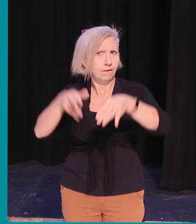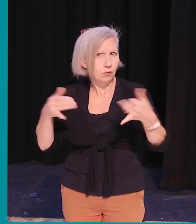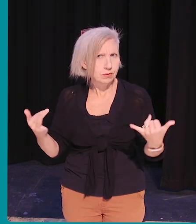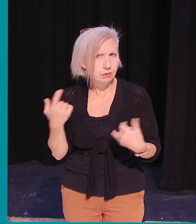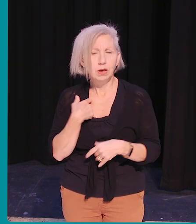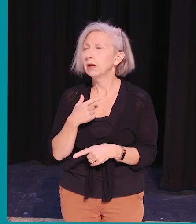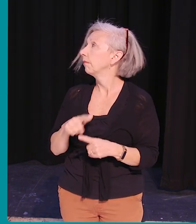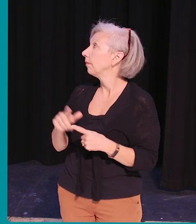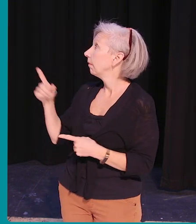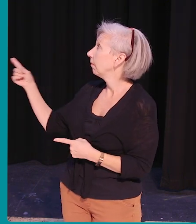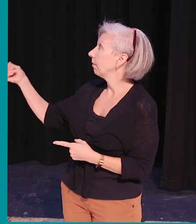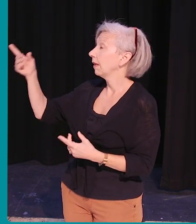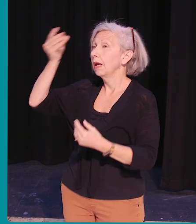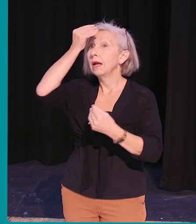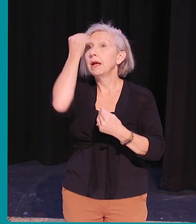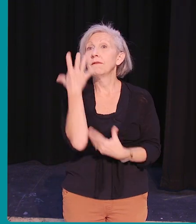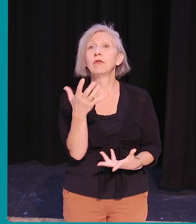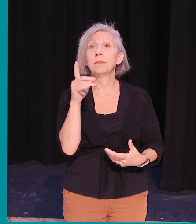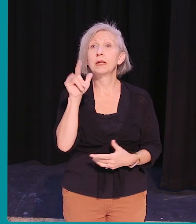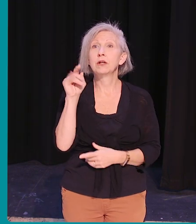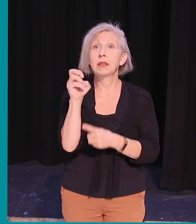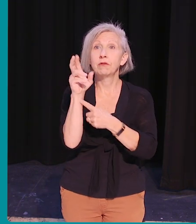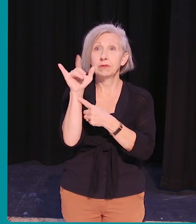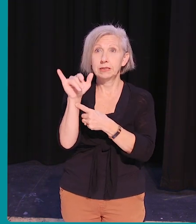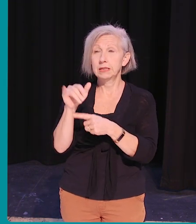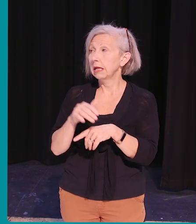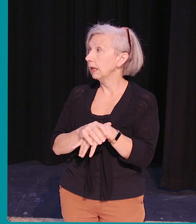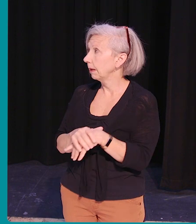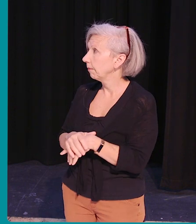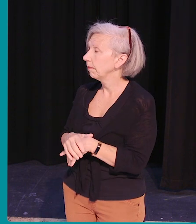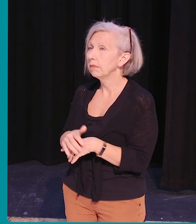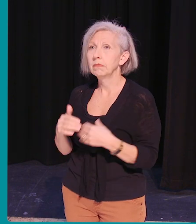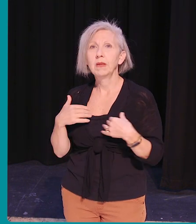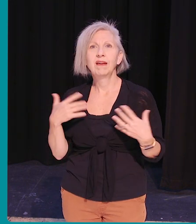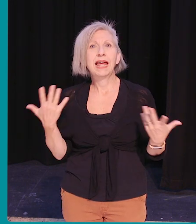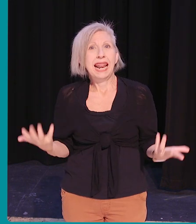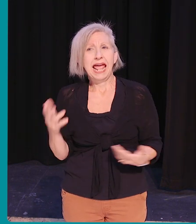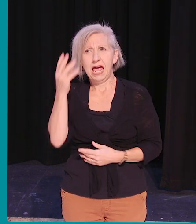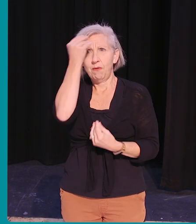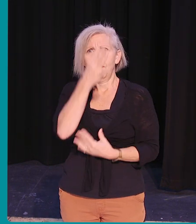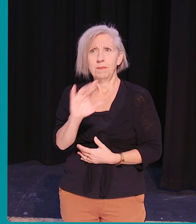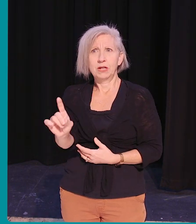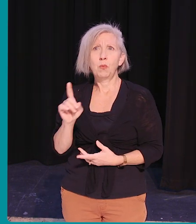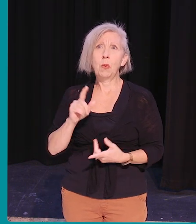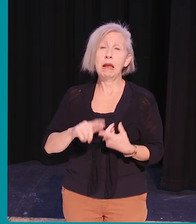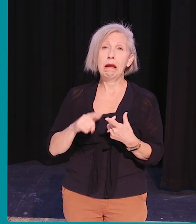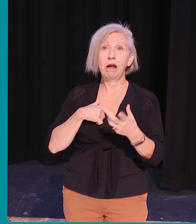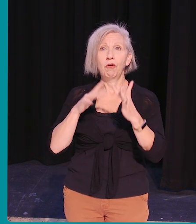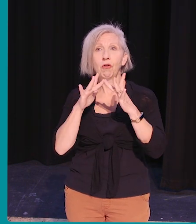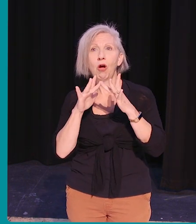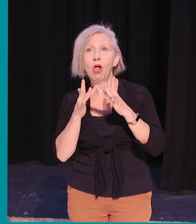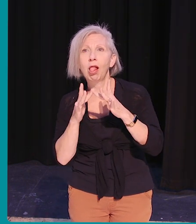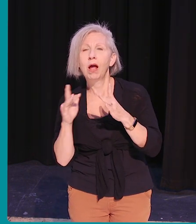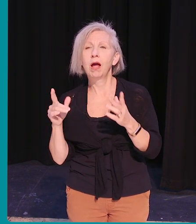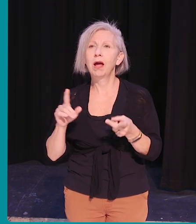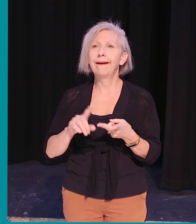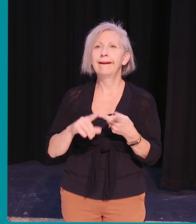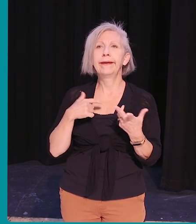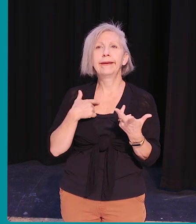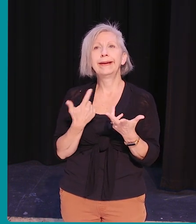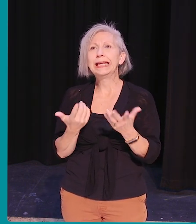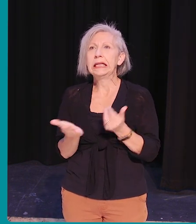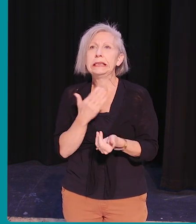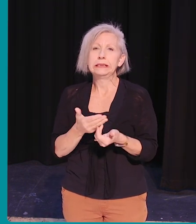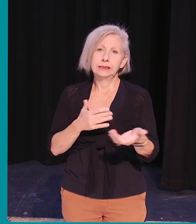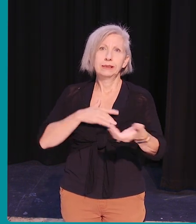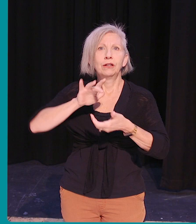As you may have noticed, we have a new information landscape. It's online, it's digital, it's small devices, it's portable devices, it's big laptops and